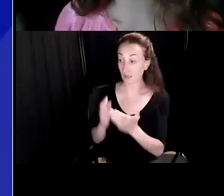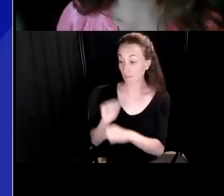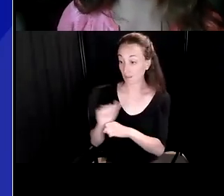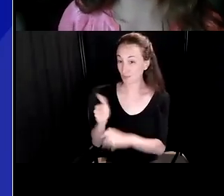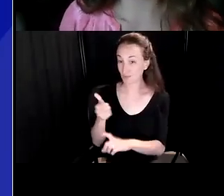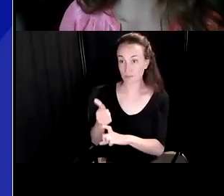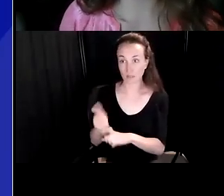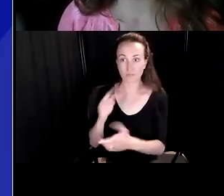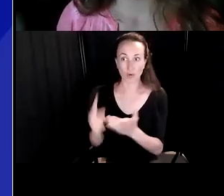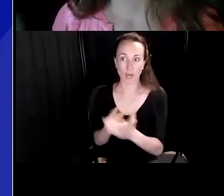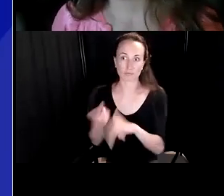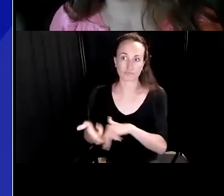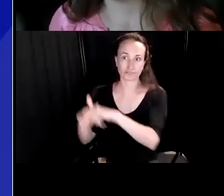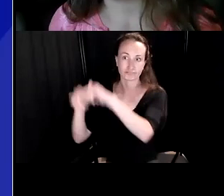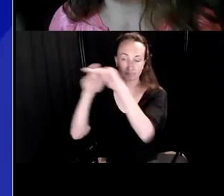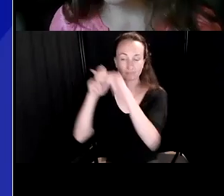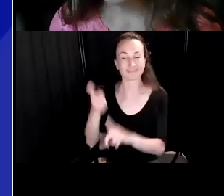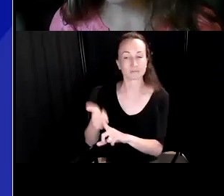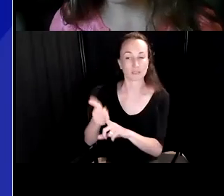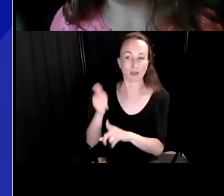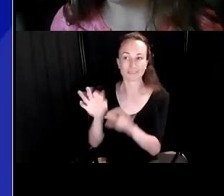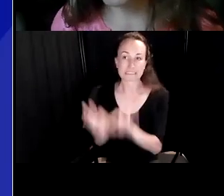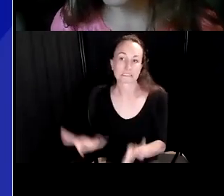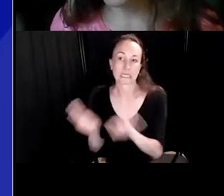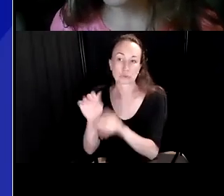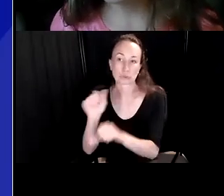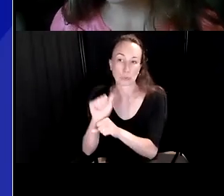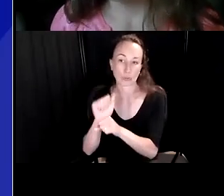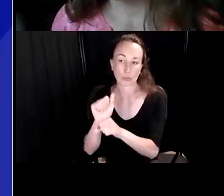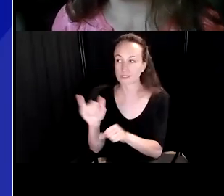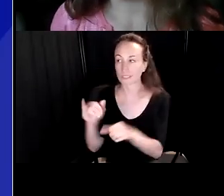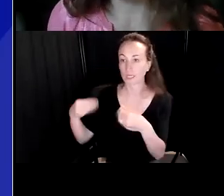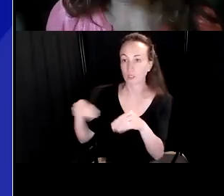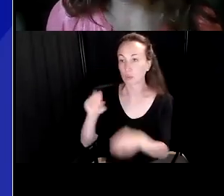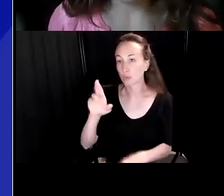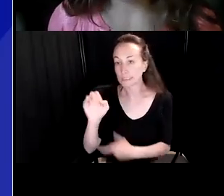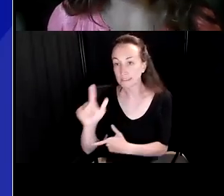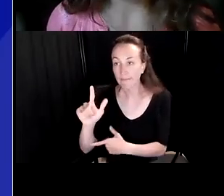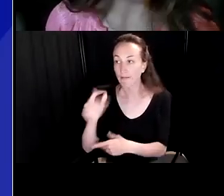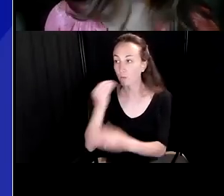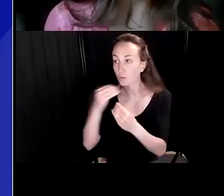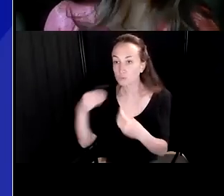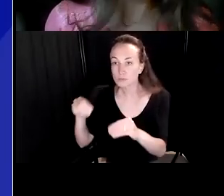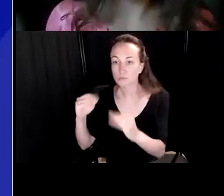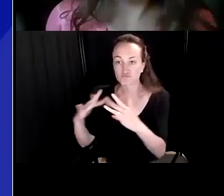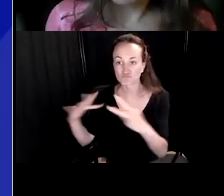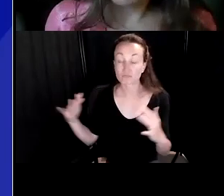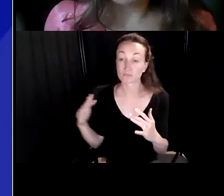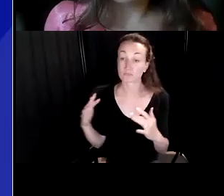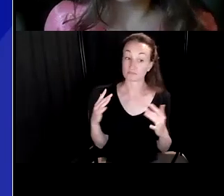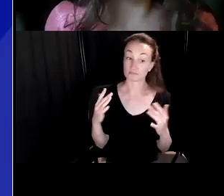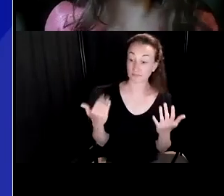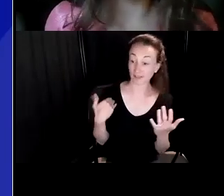workers, usually in the service industry, meaning in retail, grocery stores. But then you had the people that were waiters